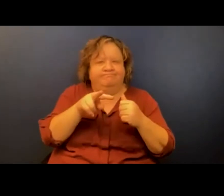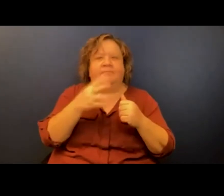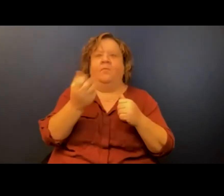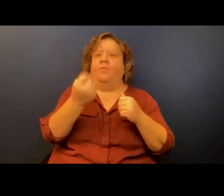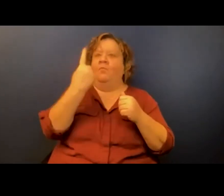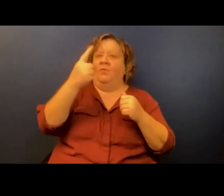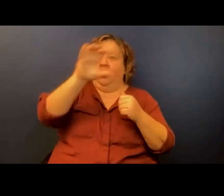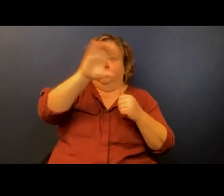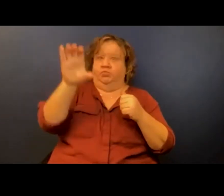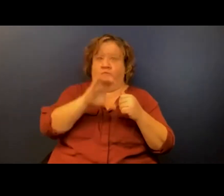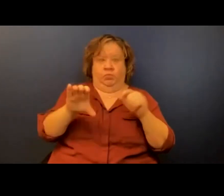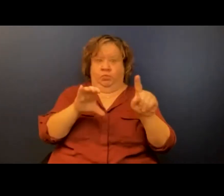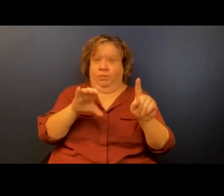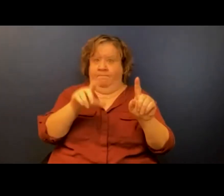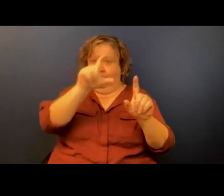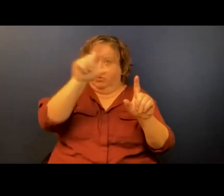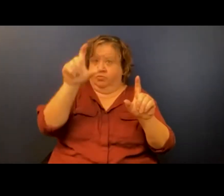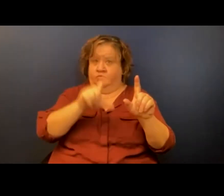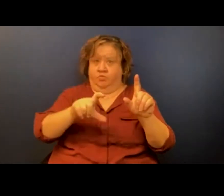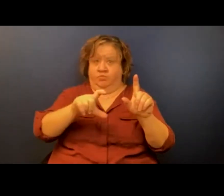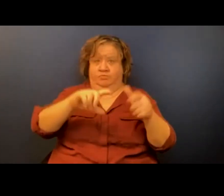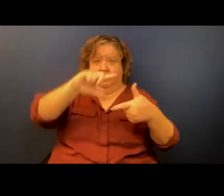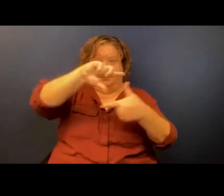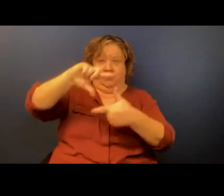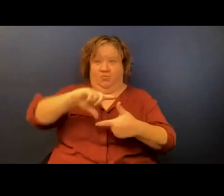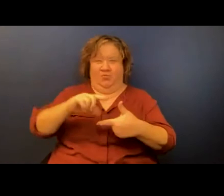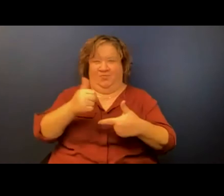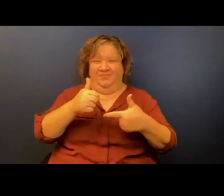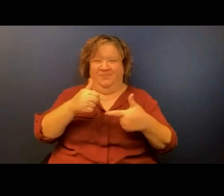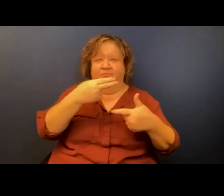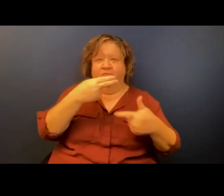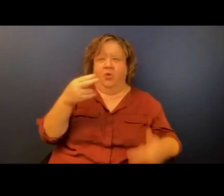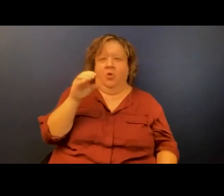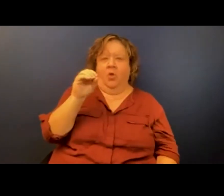and the name is Contexto, Context. It's a panel